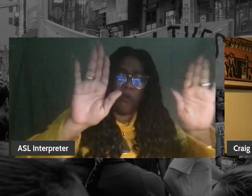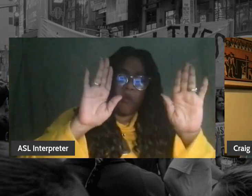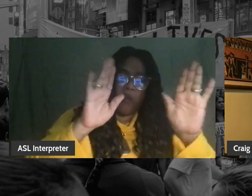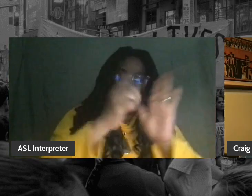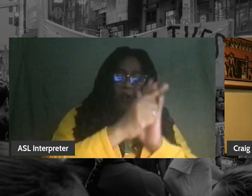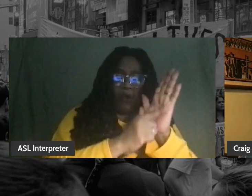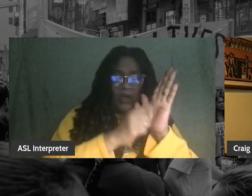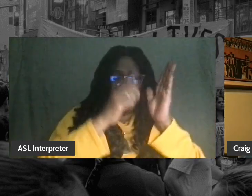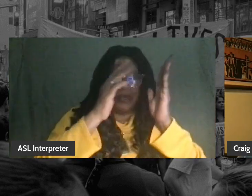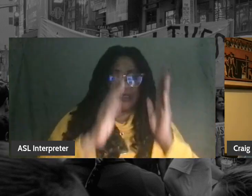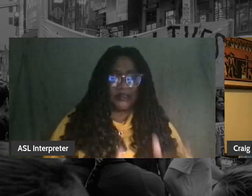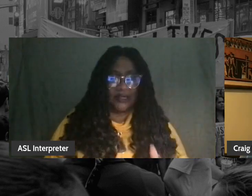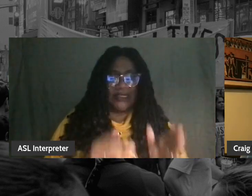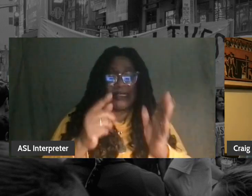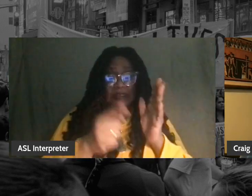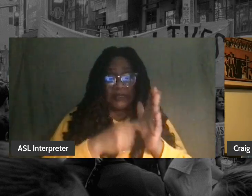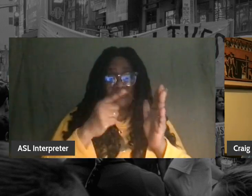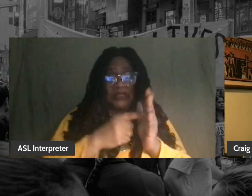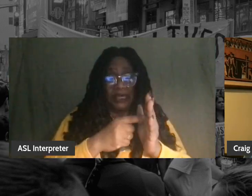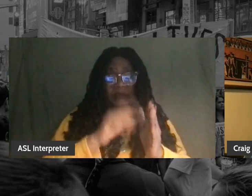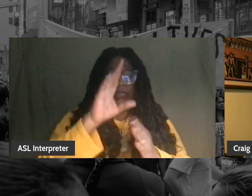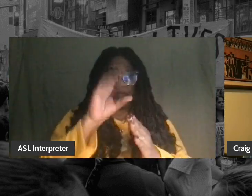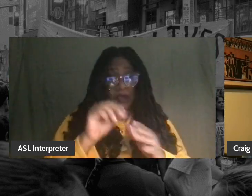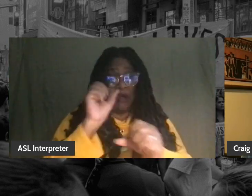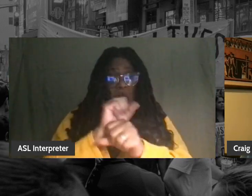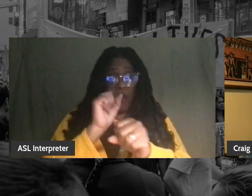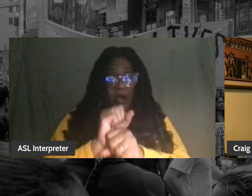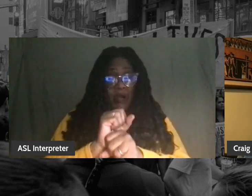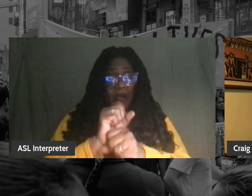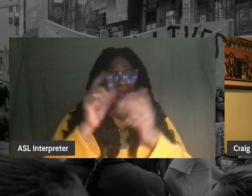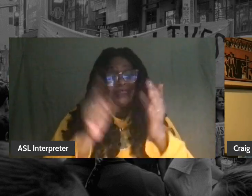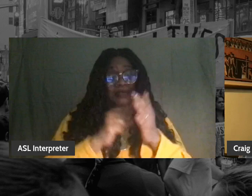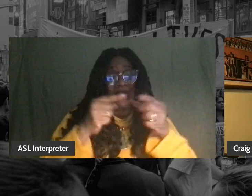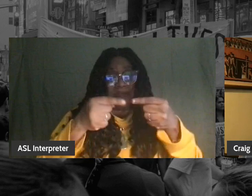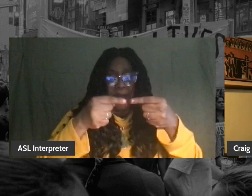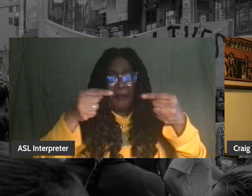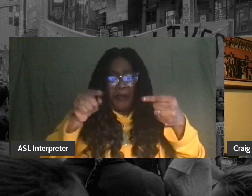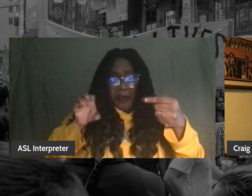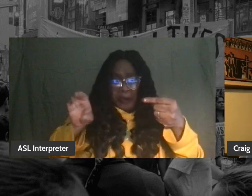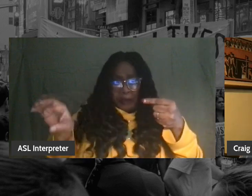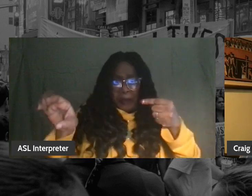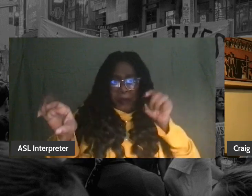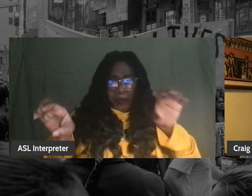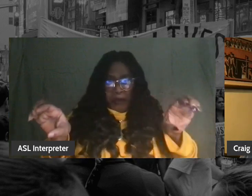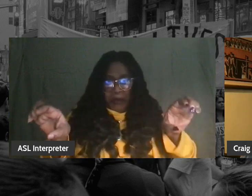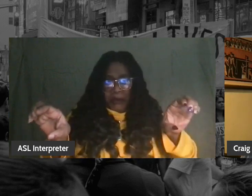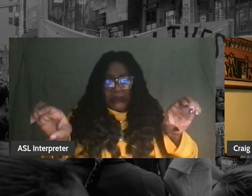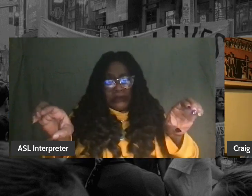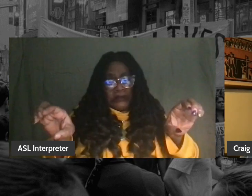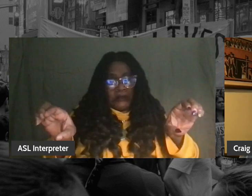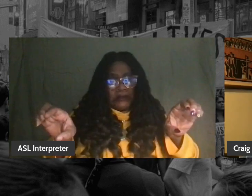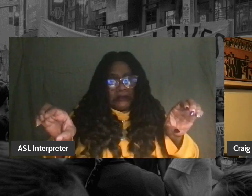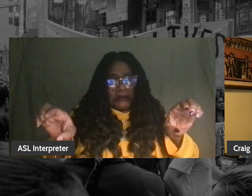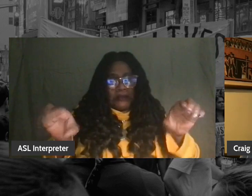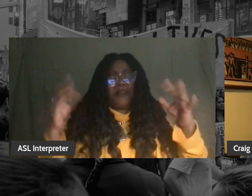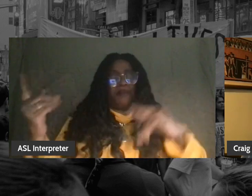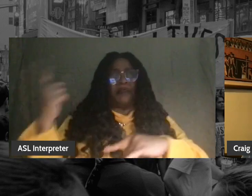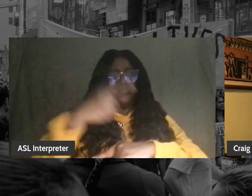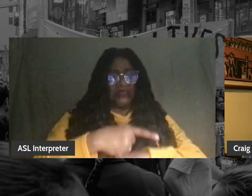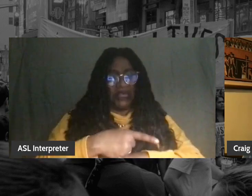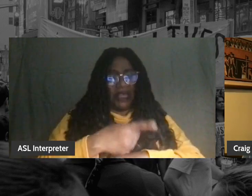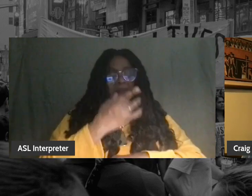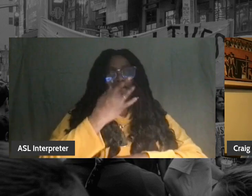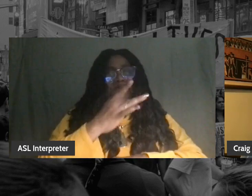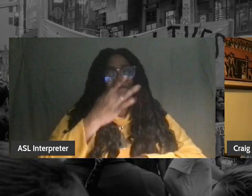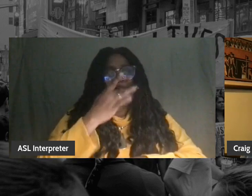years, sometimes as colleagues and sometimes as opposing counsel on the other side of a deal. And today we are fortunate enough to